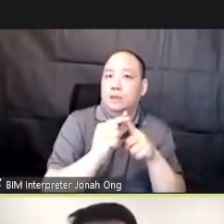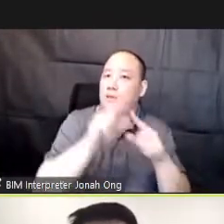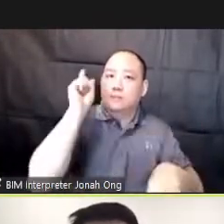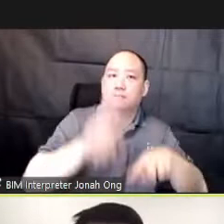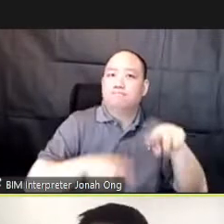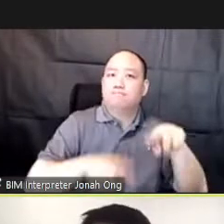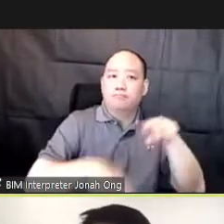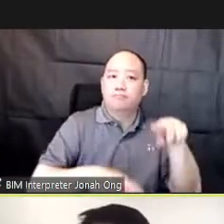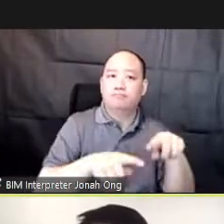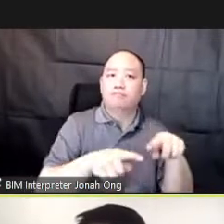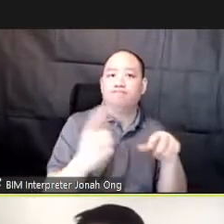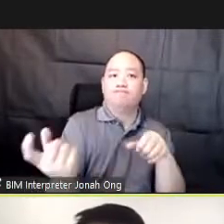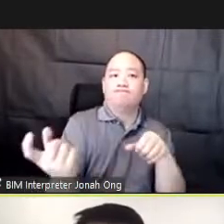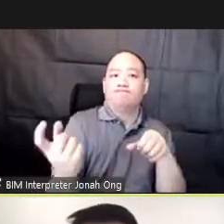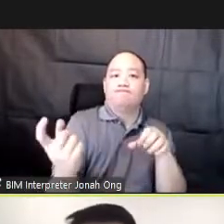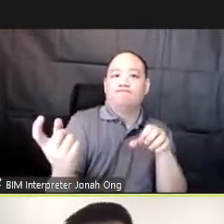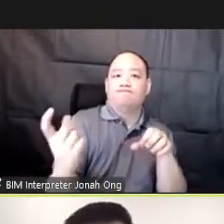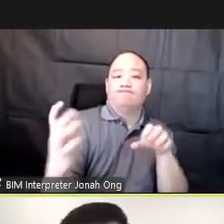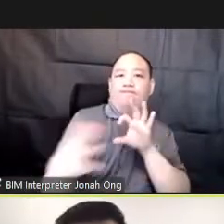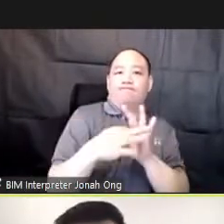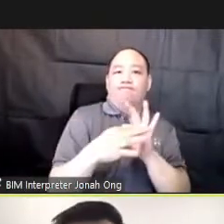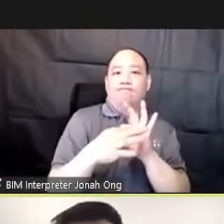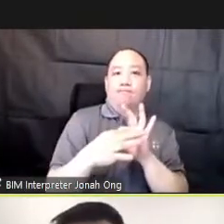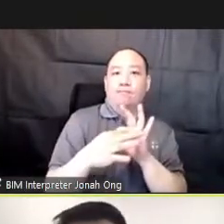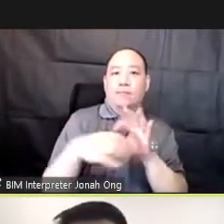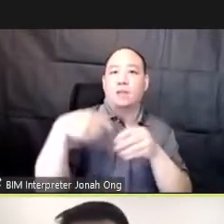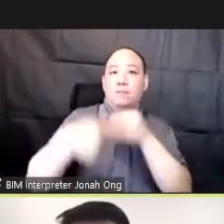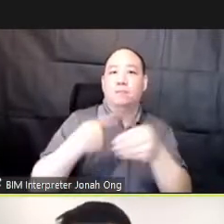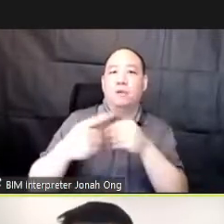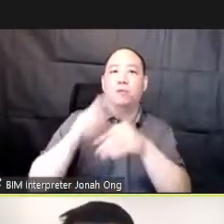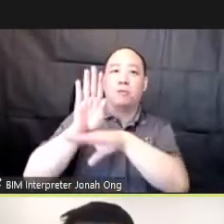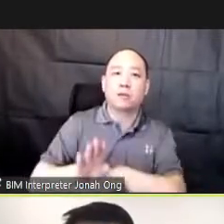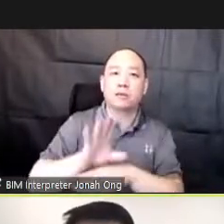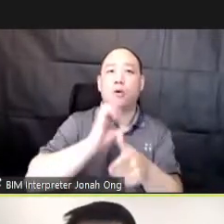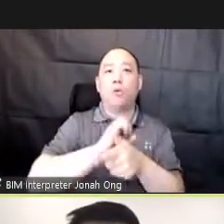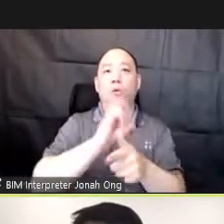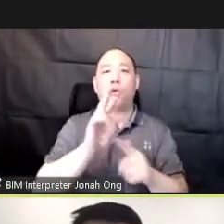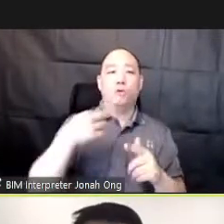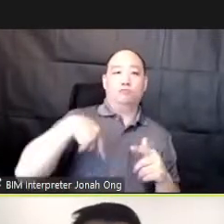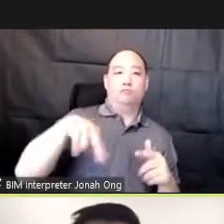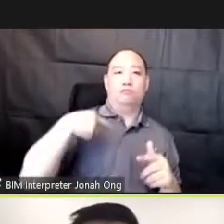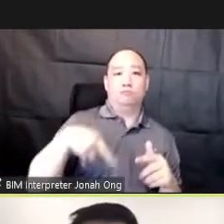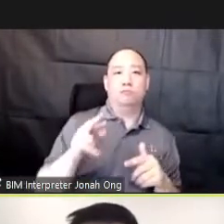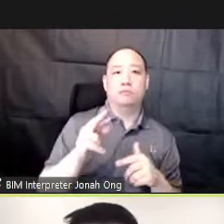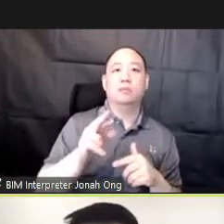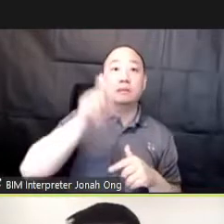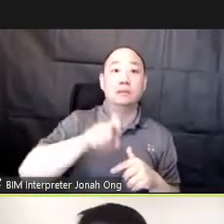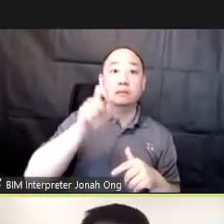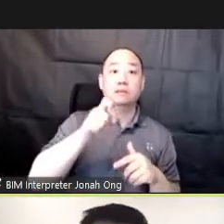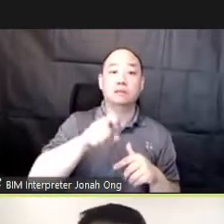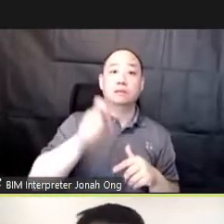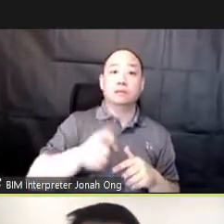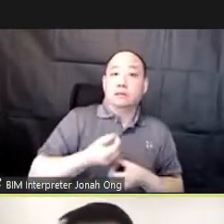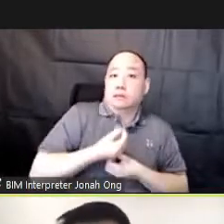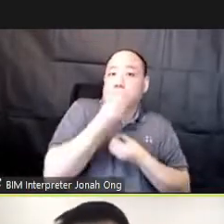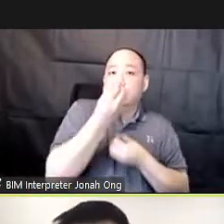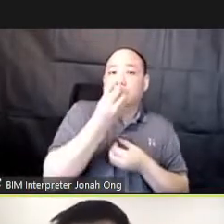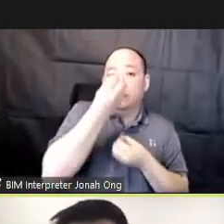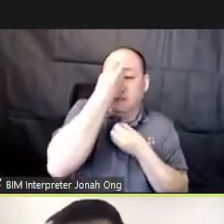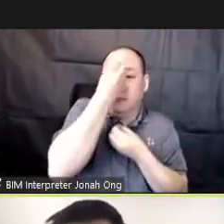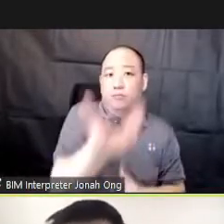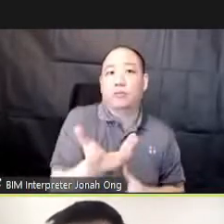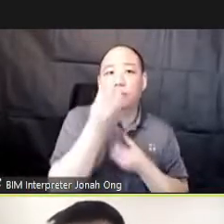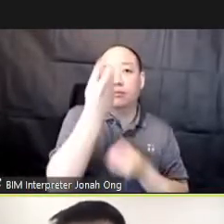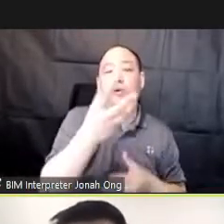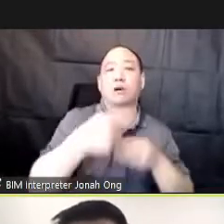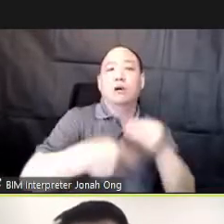built a inclusive picture, they also need to address the counterpart of inclusive narratives, which are